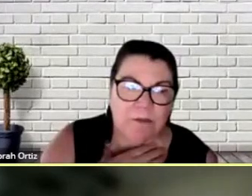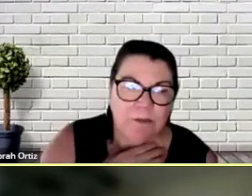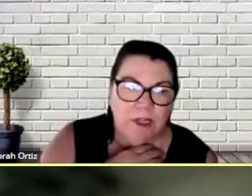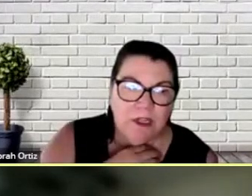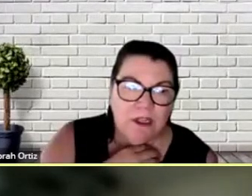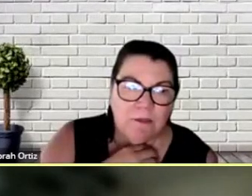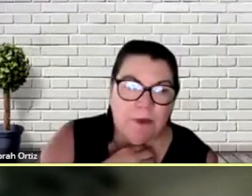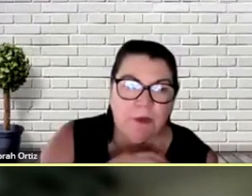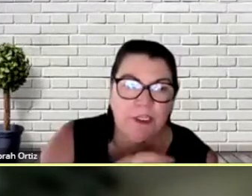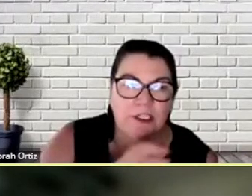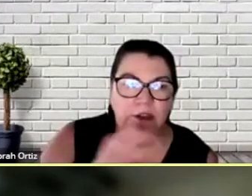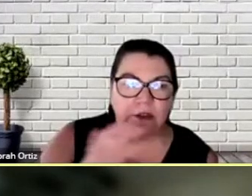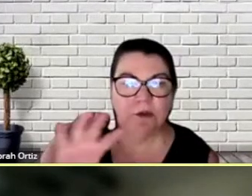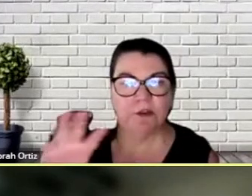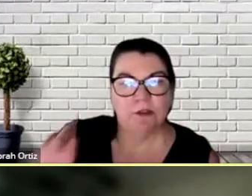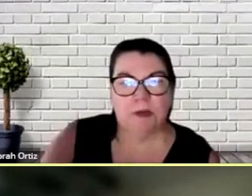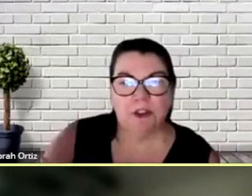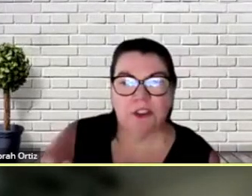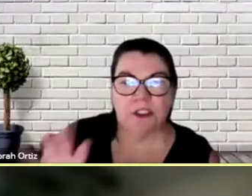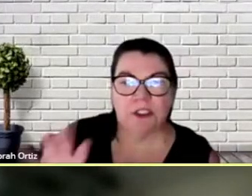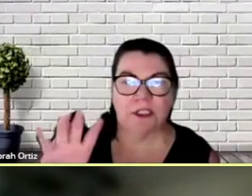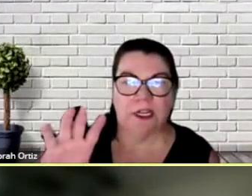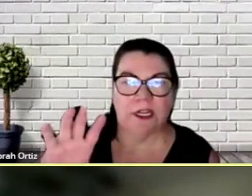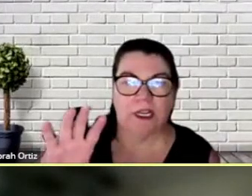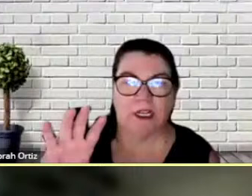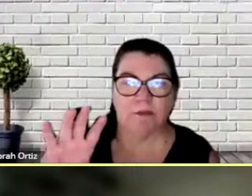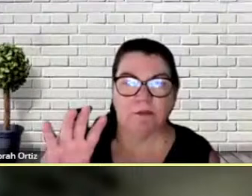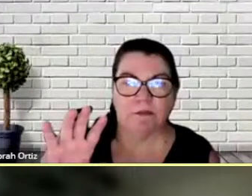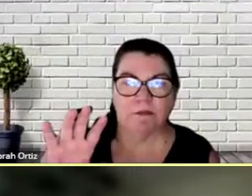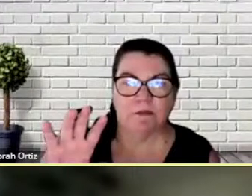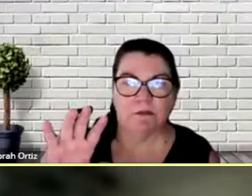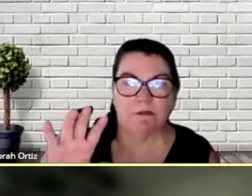valid, but when you do a motion,